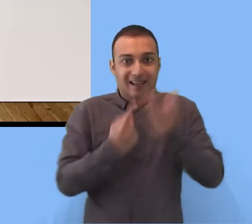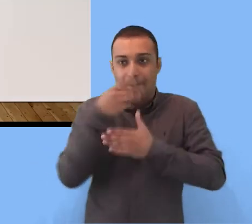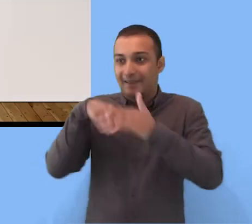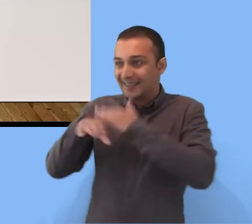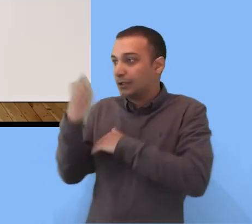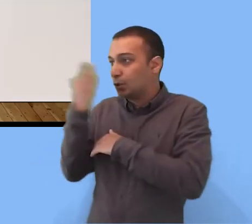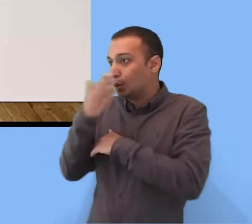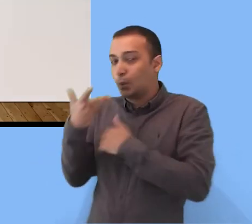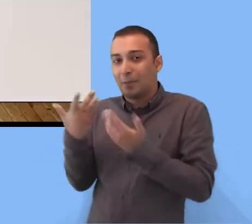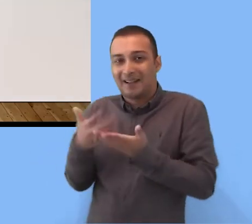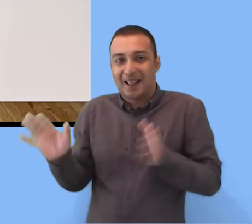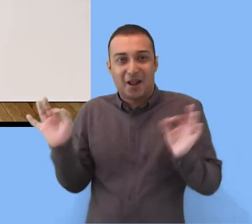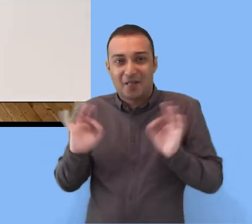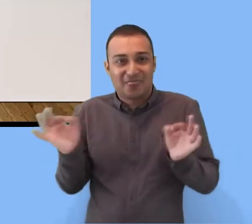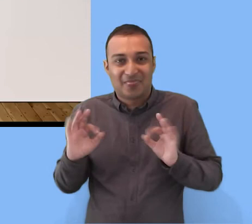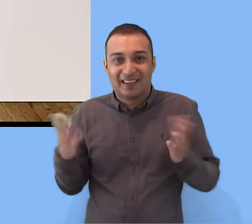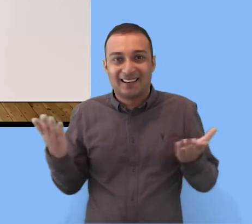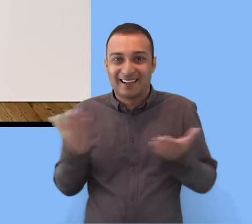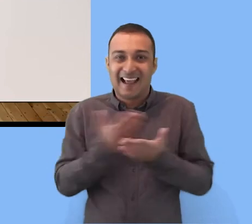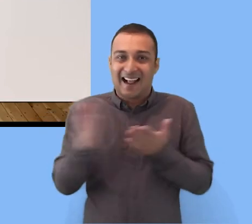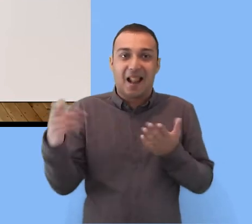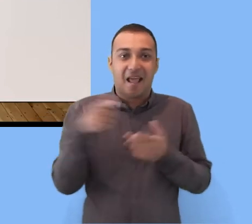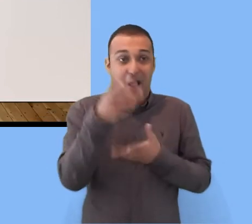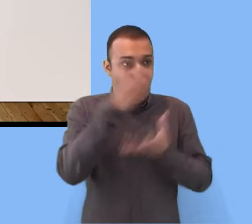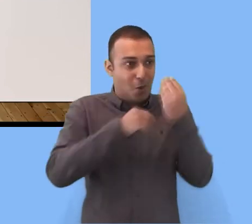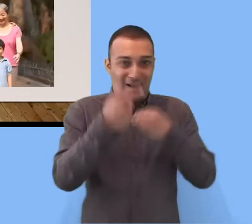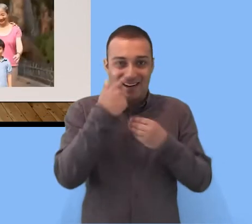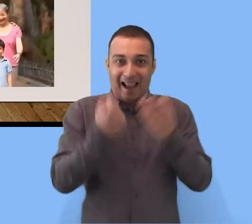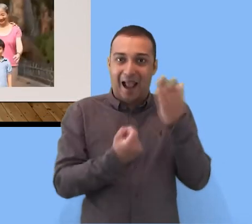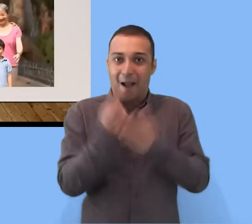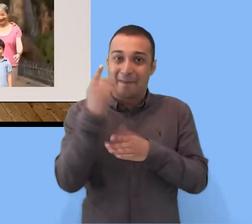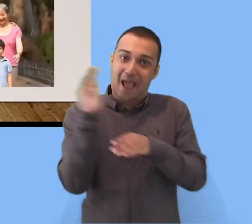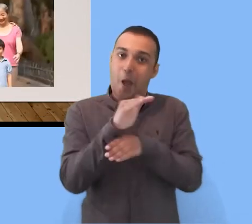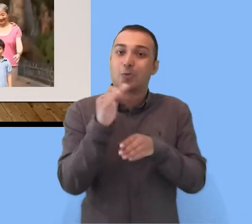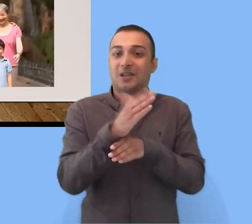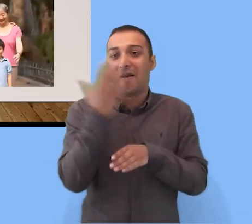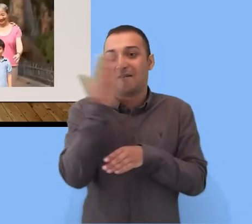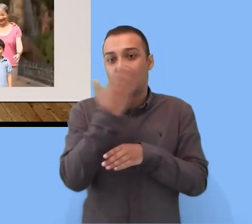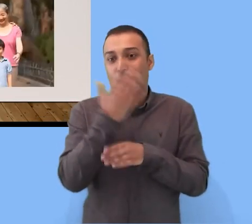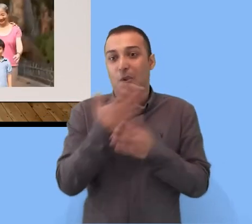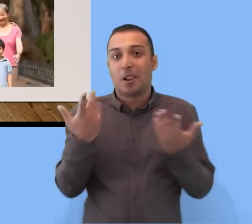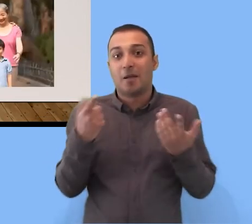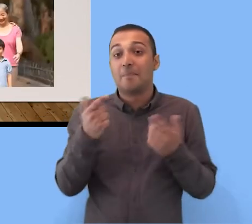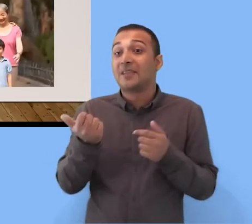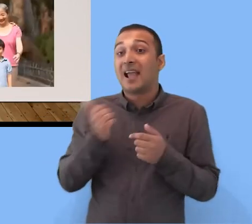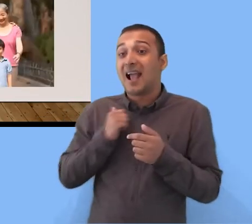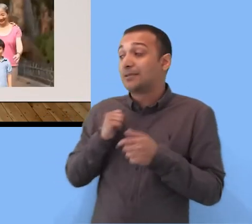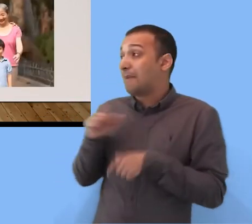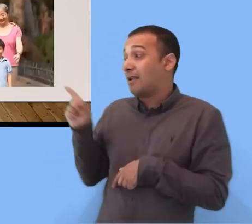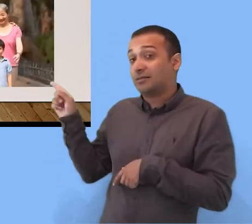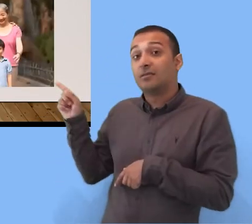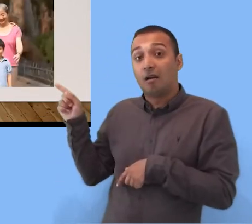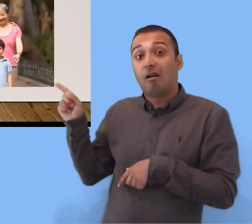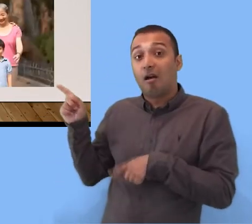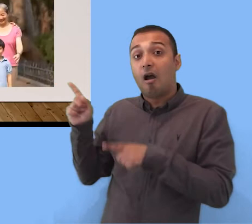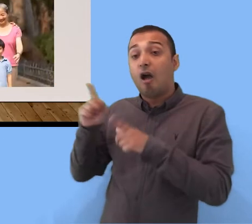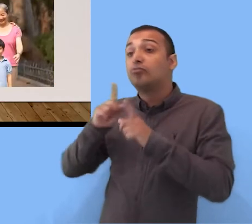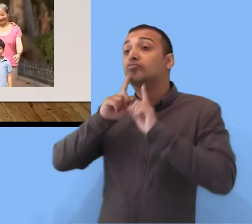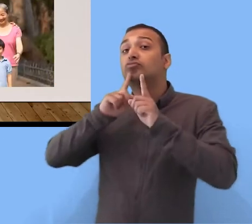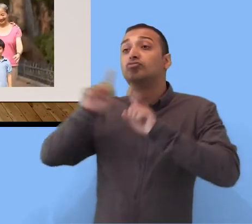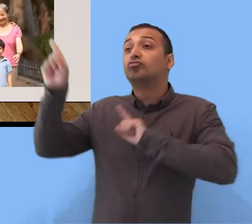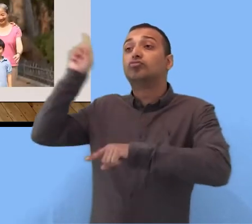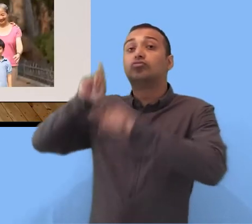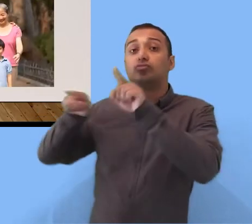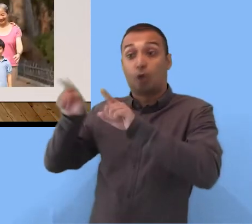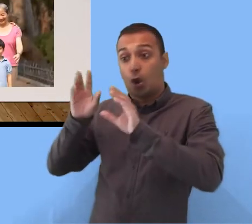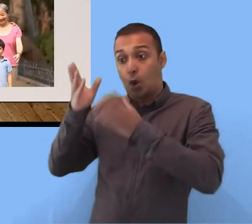really isn't. We assume that this is learning and that this isn't. Is that true? Think of all the things that you